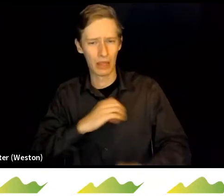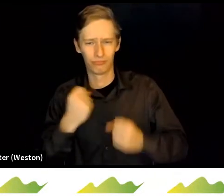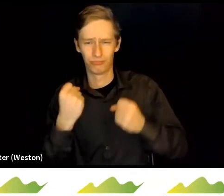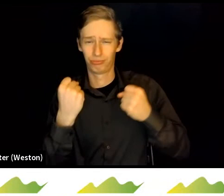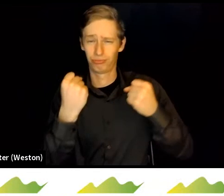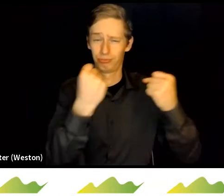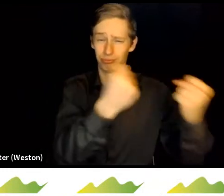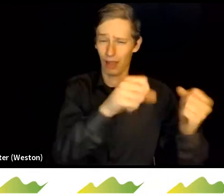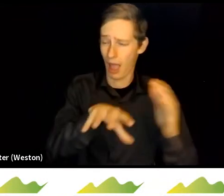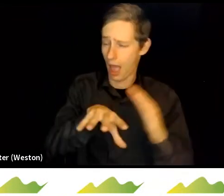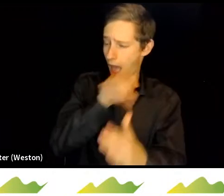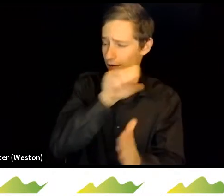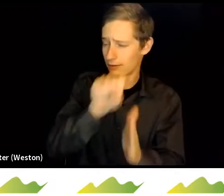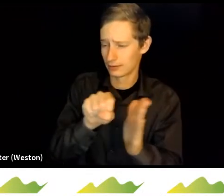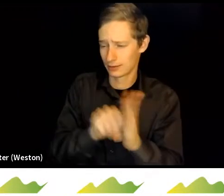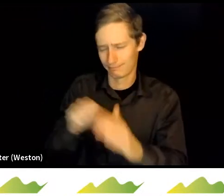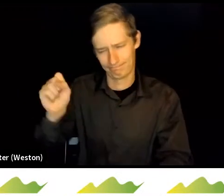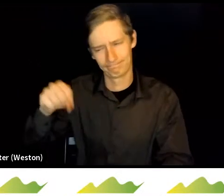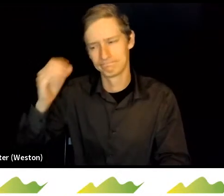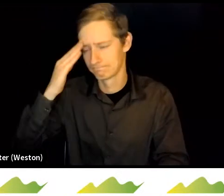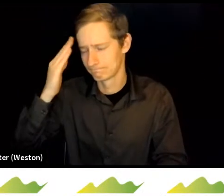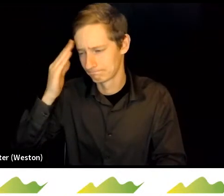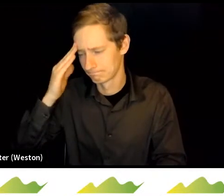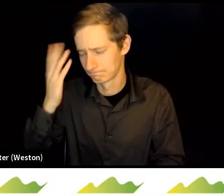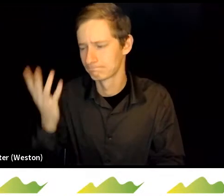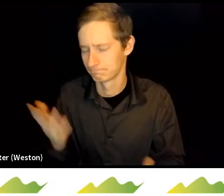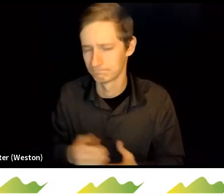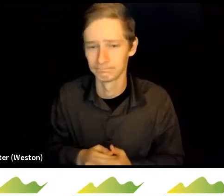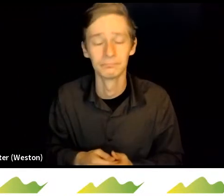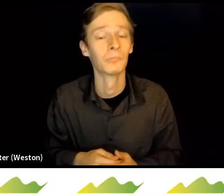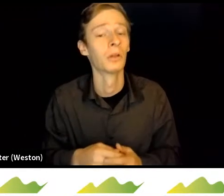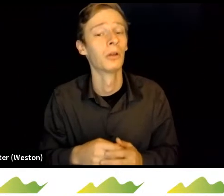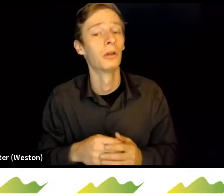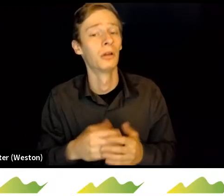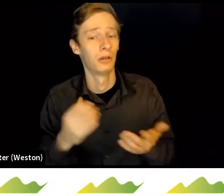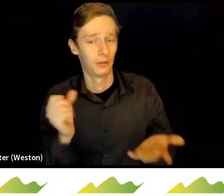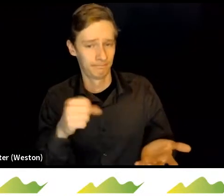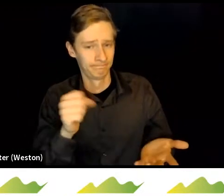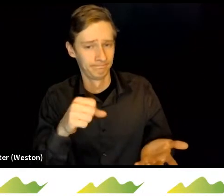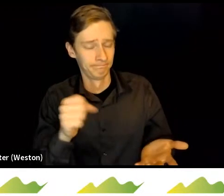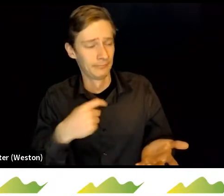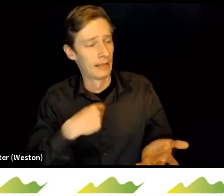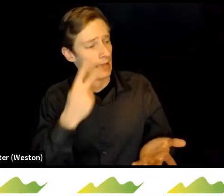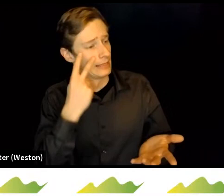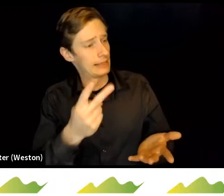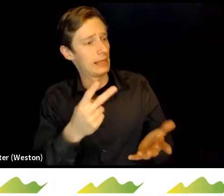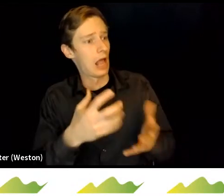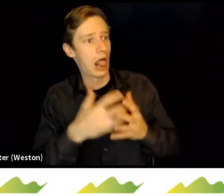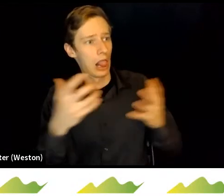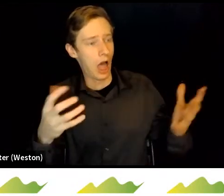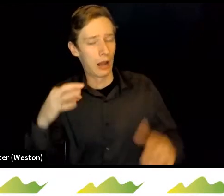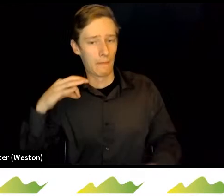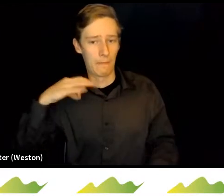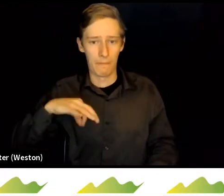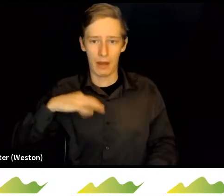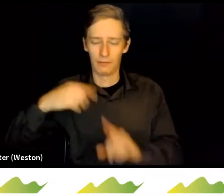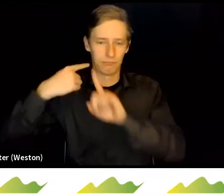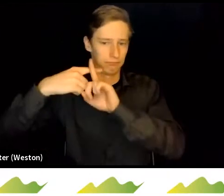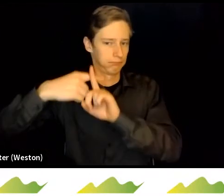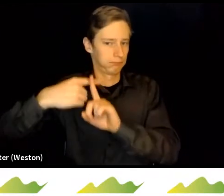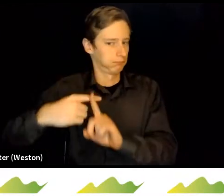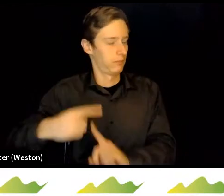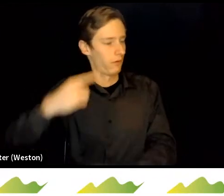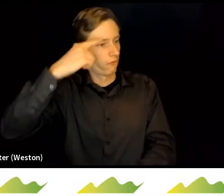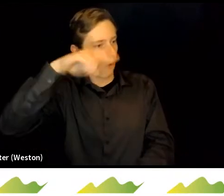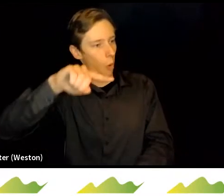facility that you're all putting online here. We hope so, and I see great benefit for the